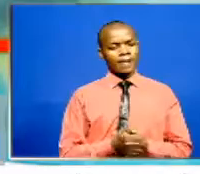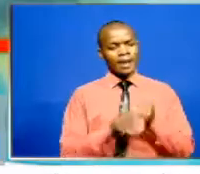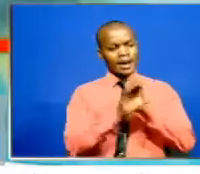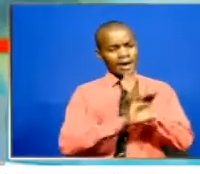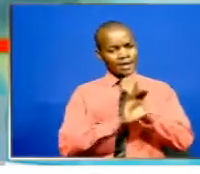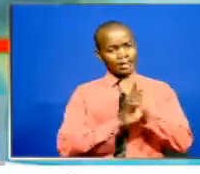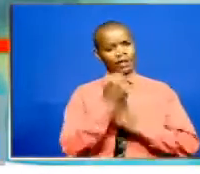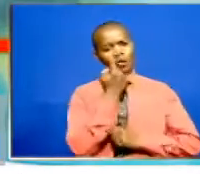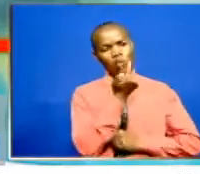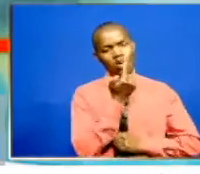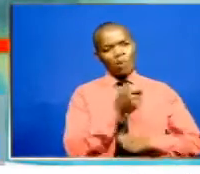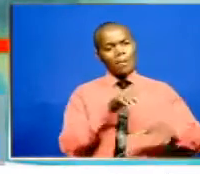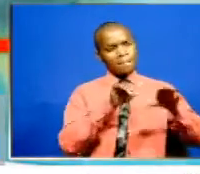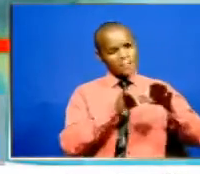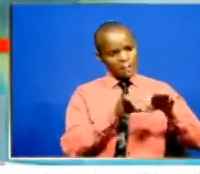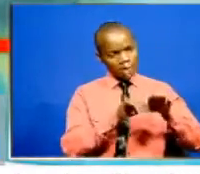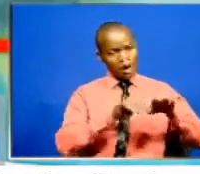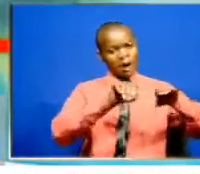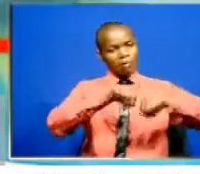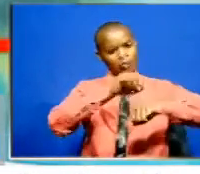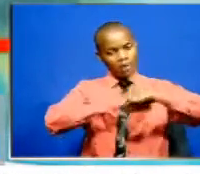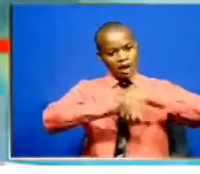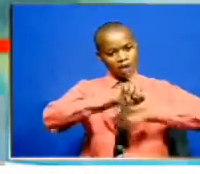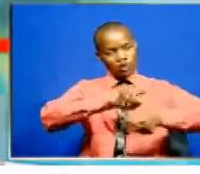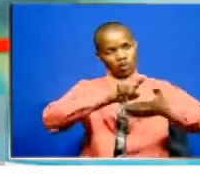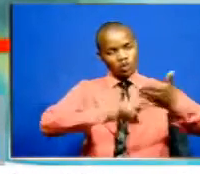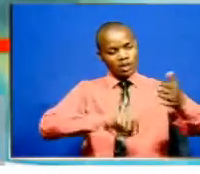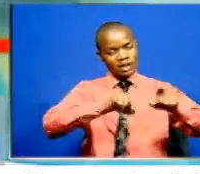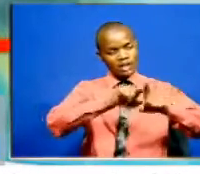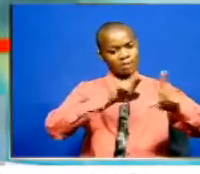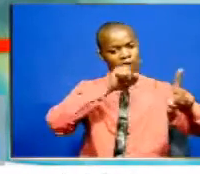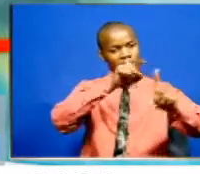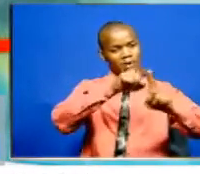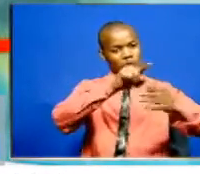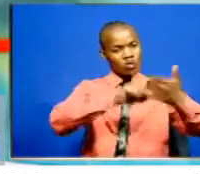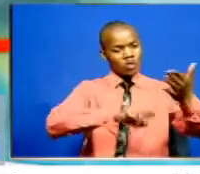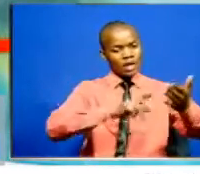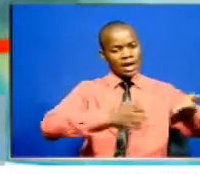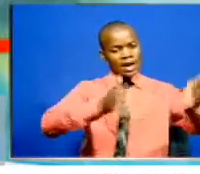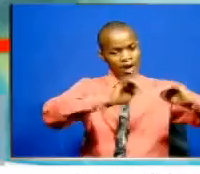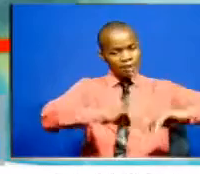look forward to, and especially on the 5th United Nations Environment Assembly that will